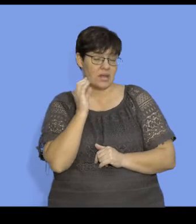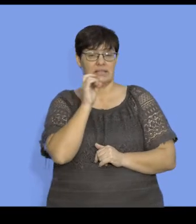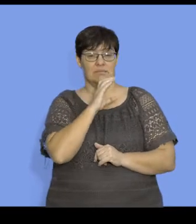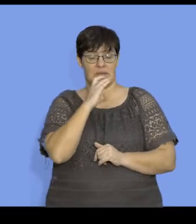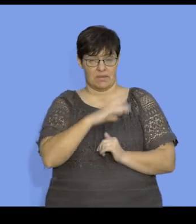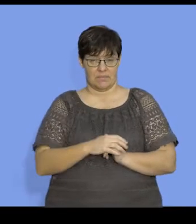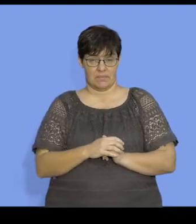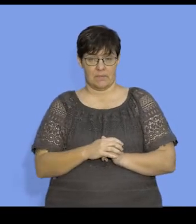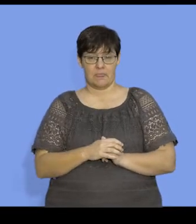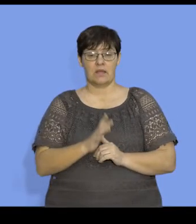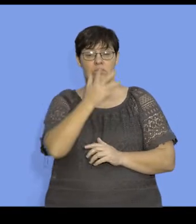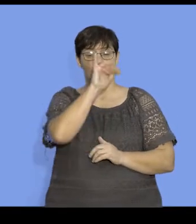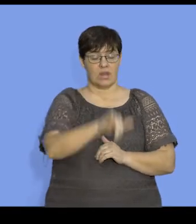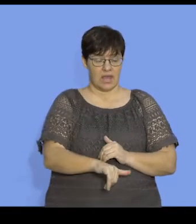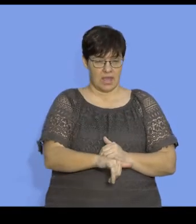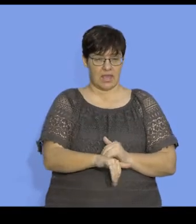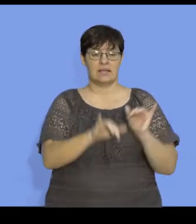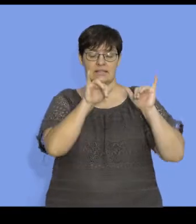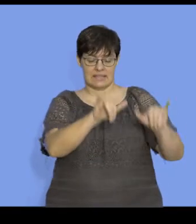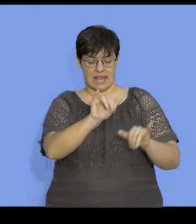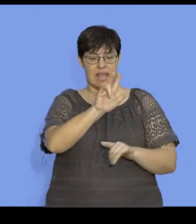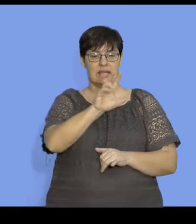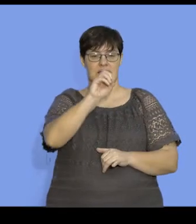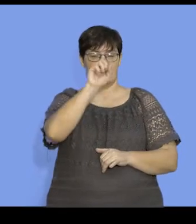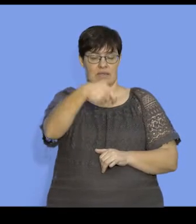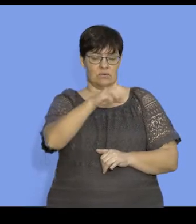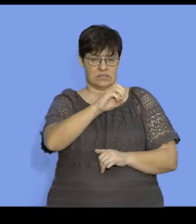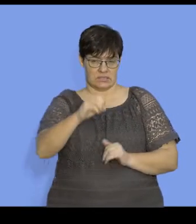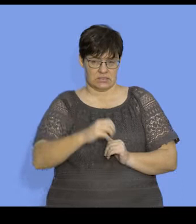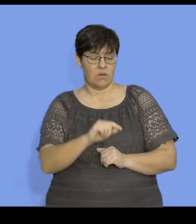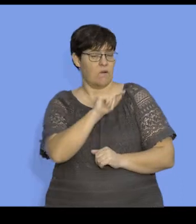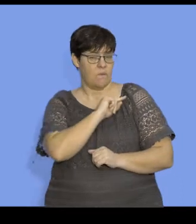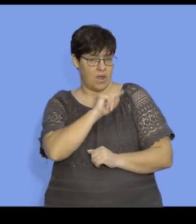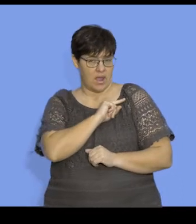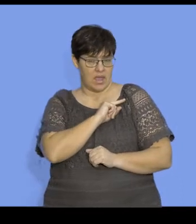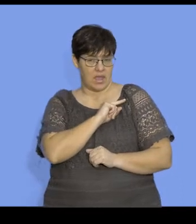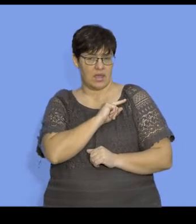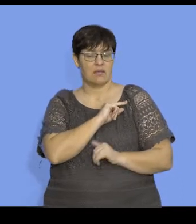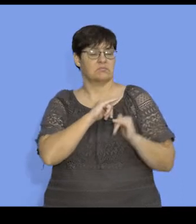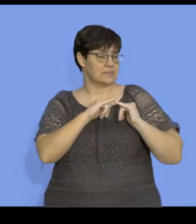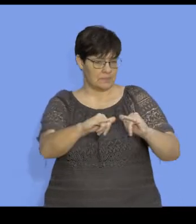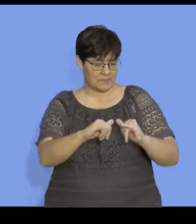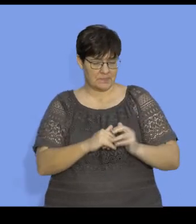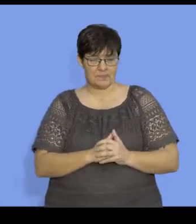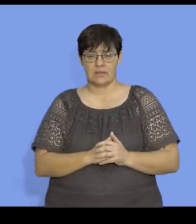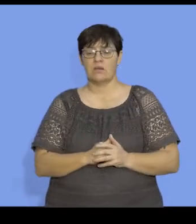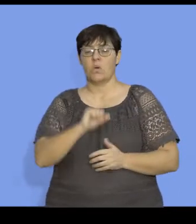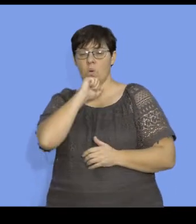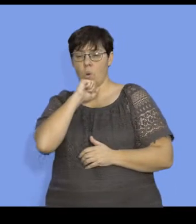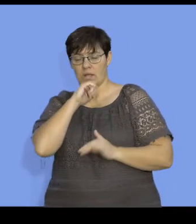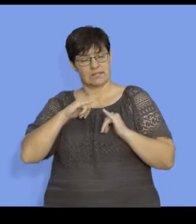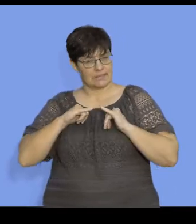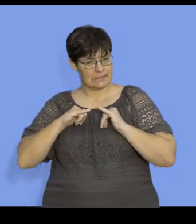September. So here we go. July stays at 80,000 Rand because it was supposed to stay the same.